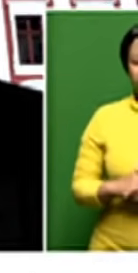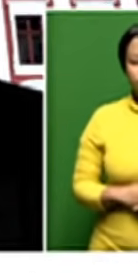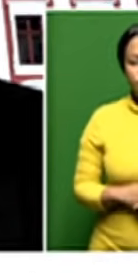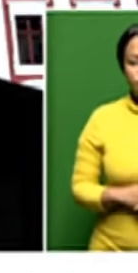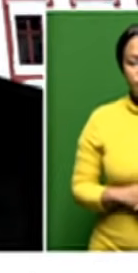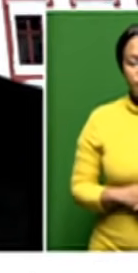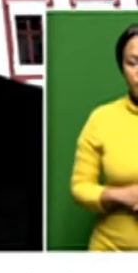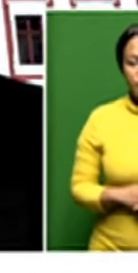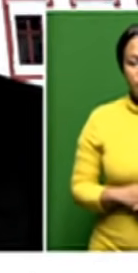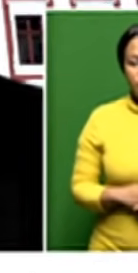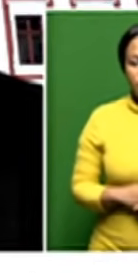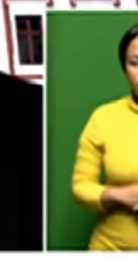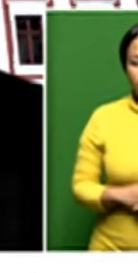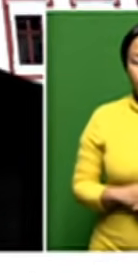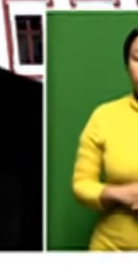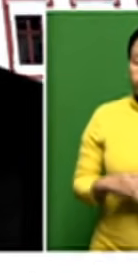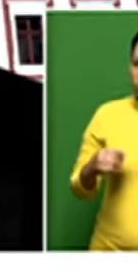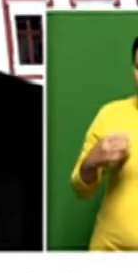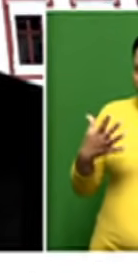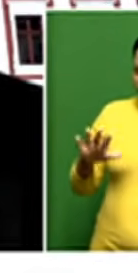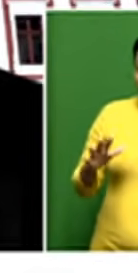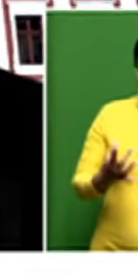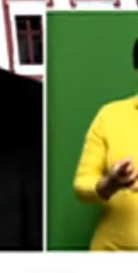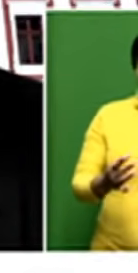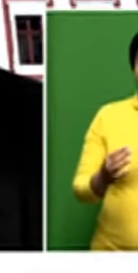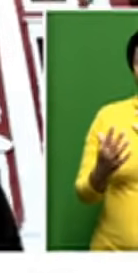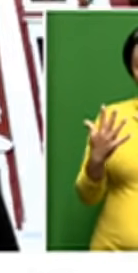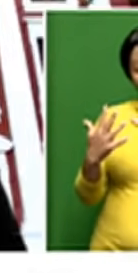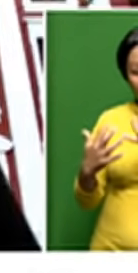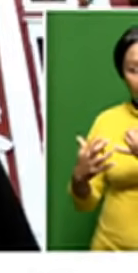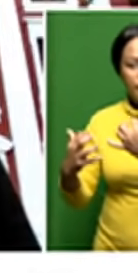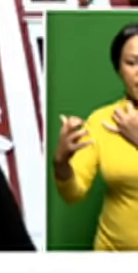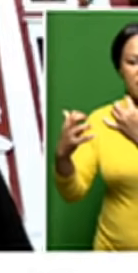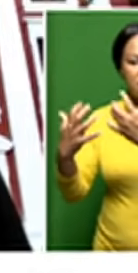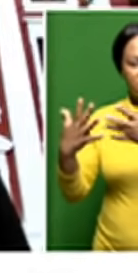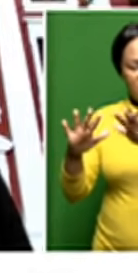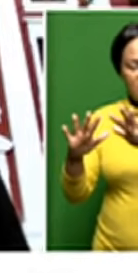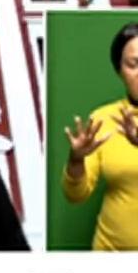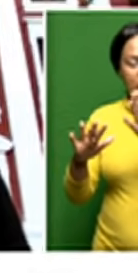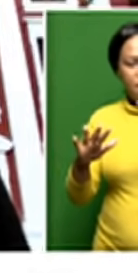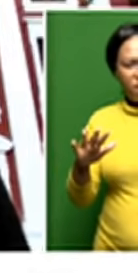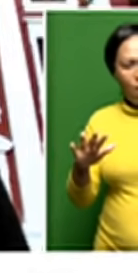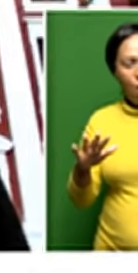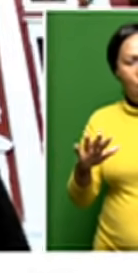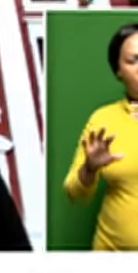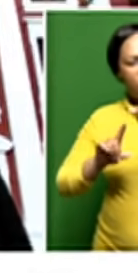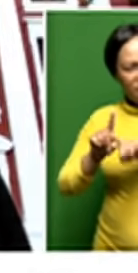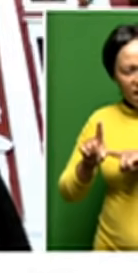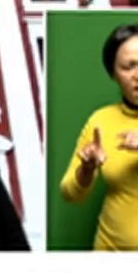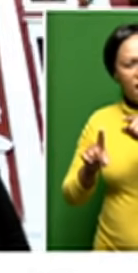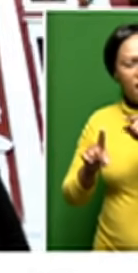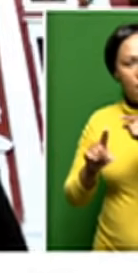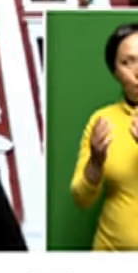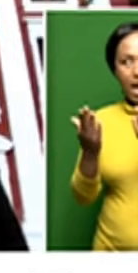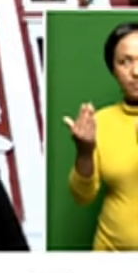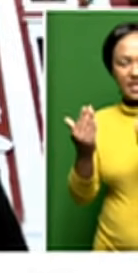Well, and I have indicated that where Parliament did not rise up to the expectations that